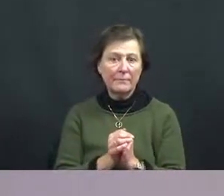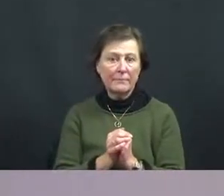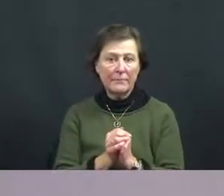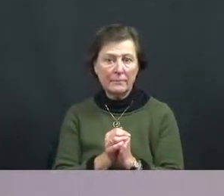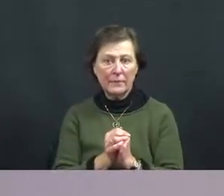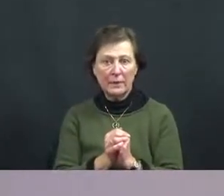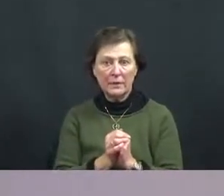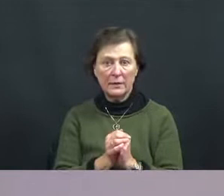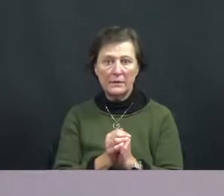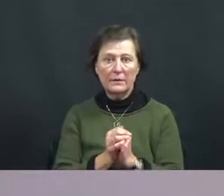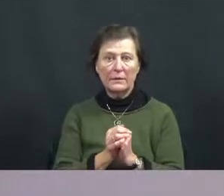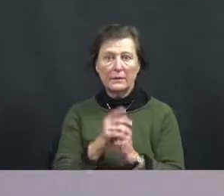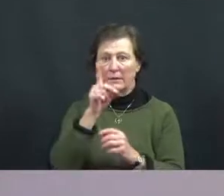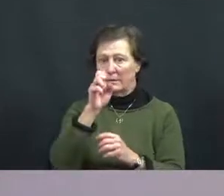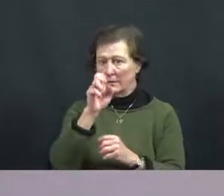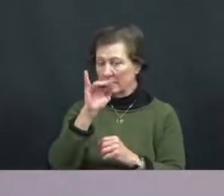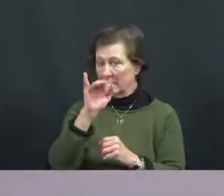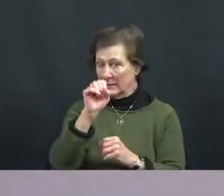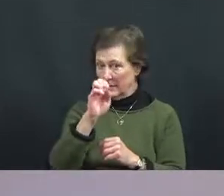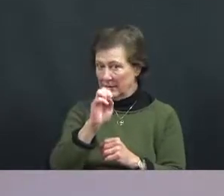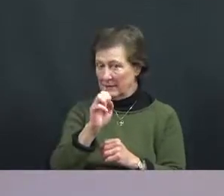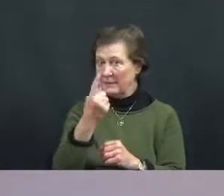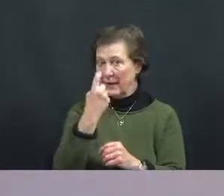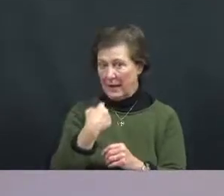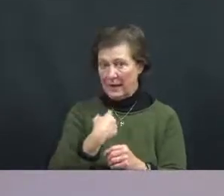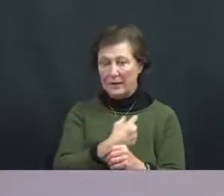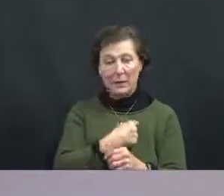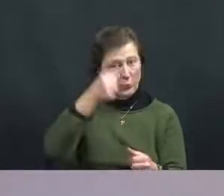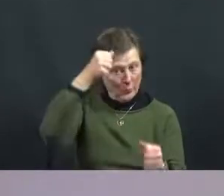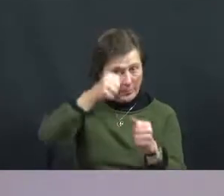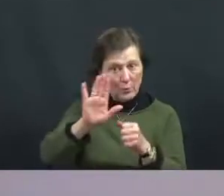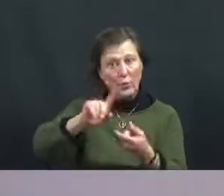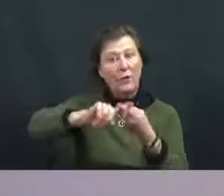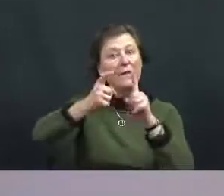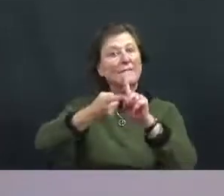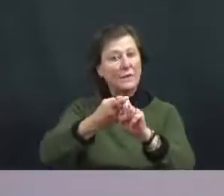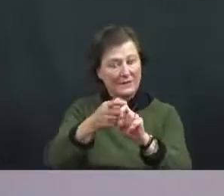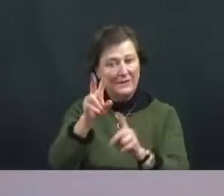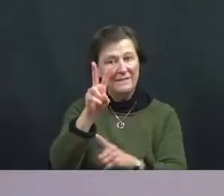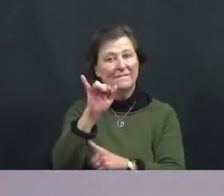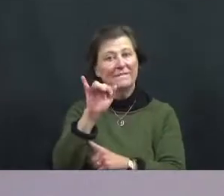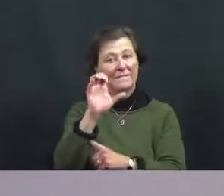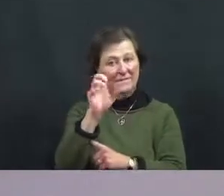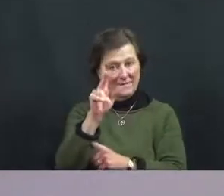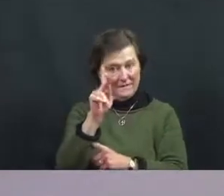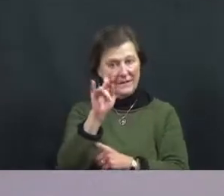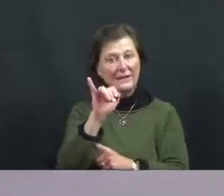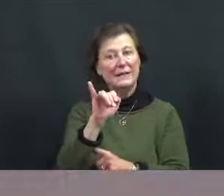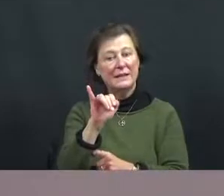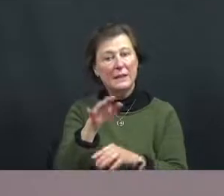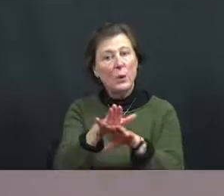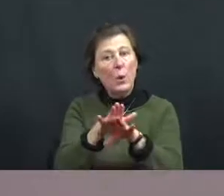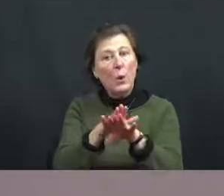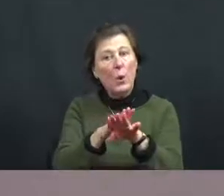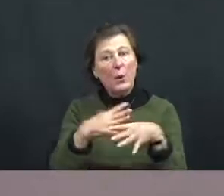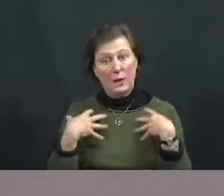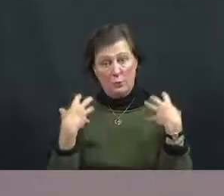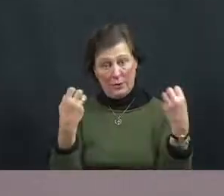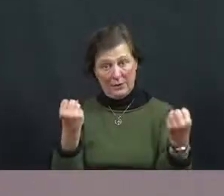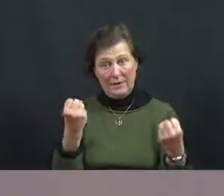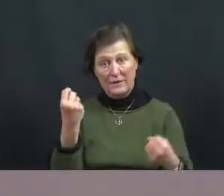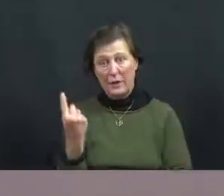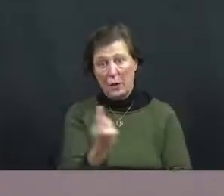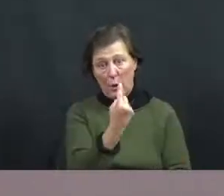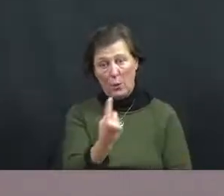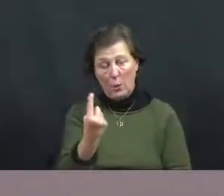And Denise asks us to also remember her friend Vicky, who is slowly recovering alone and at home